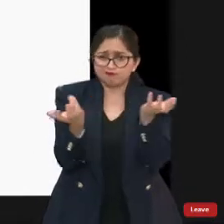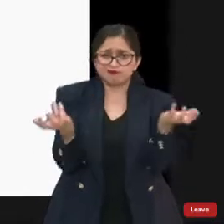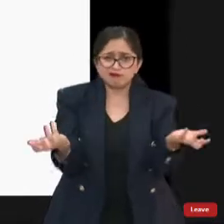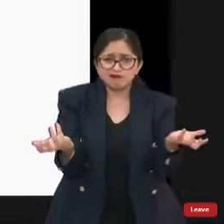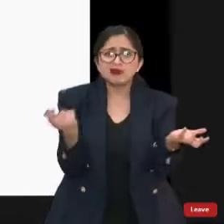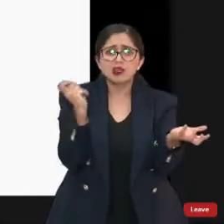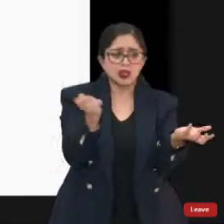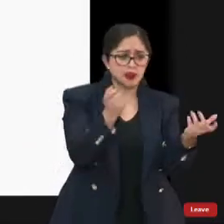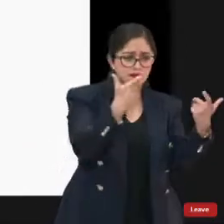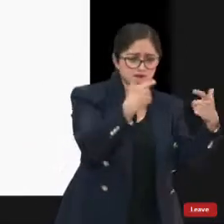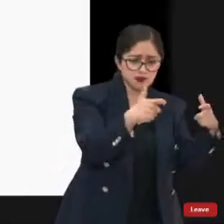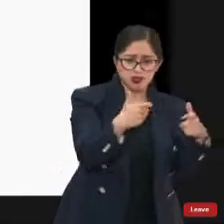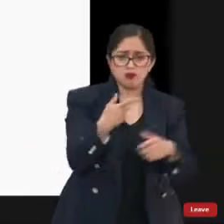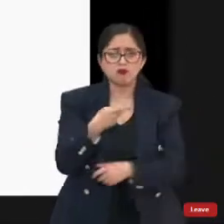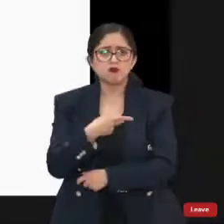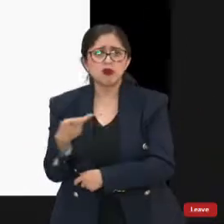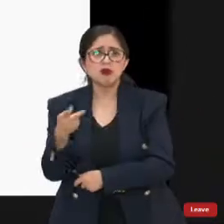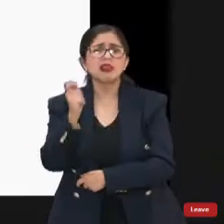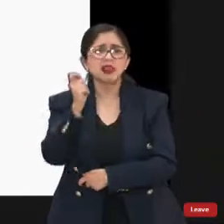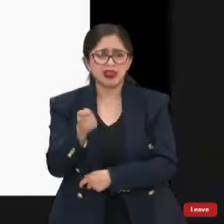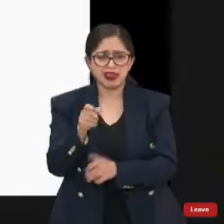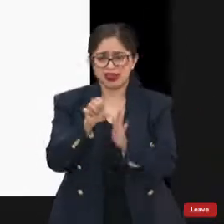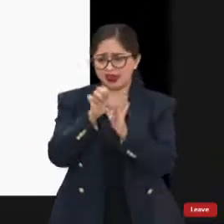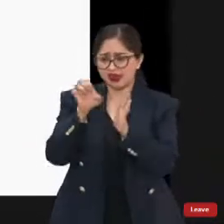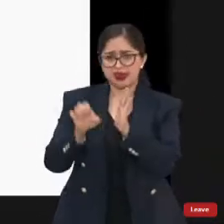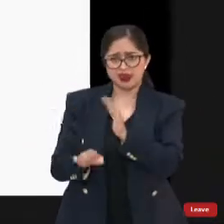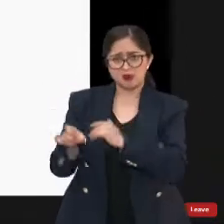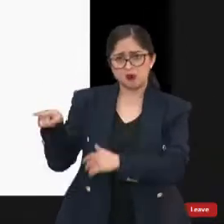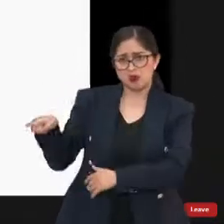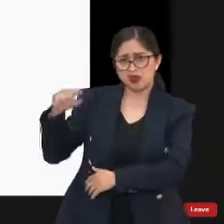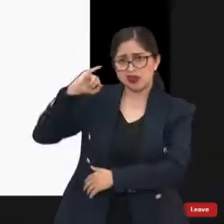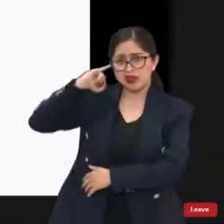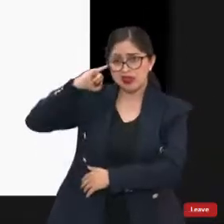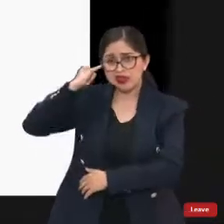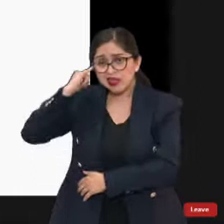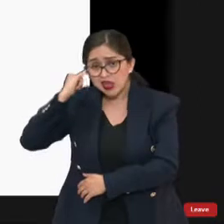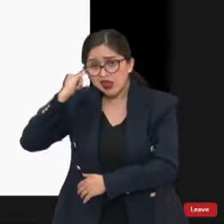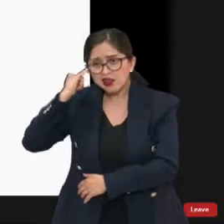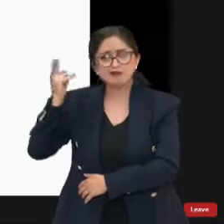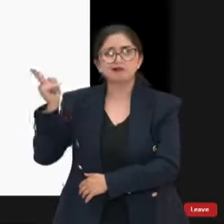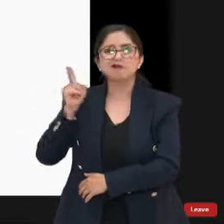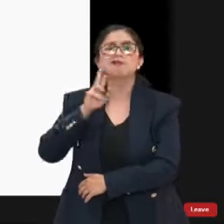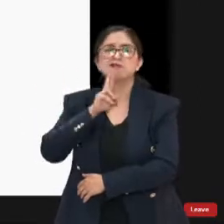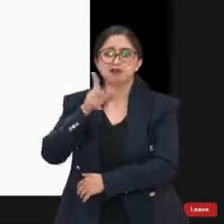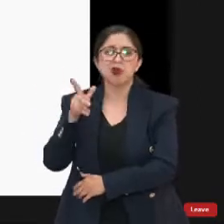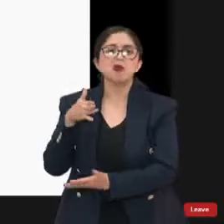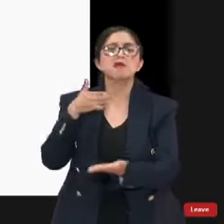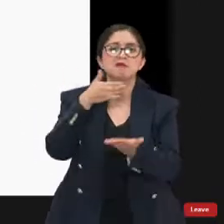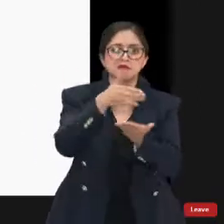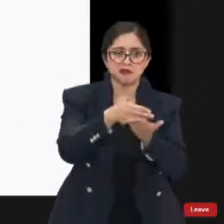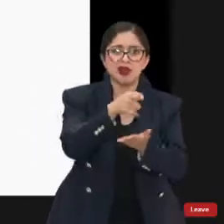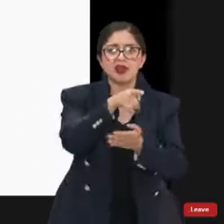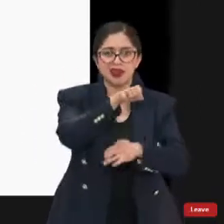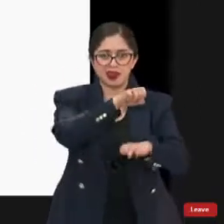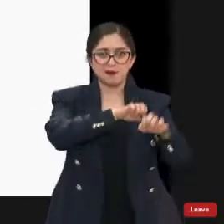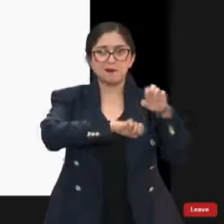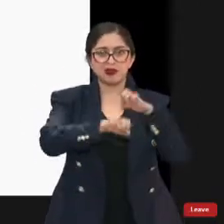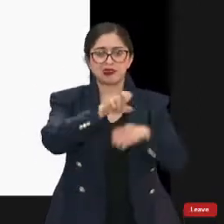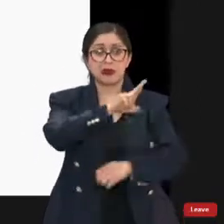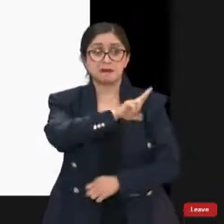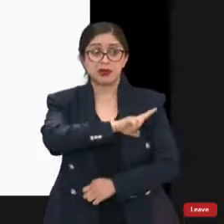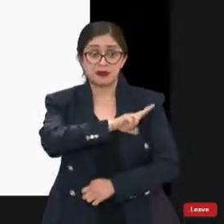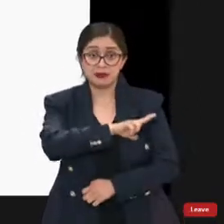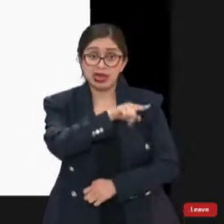the proletarians. So the non-indigenous choose to be in the private